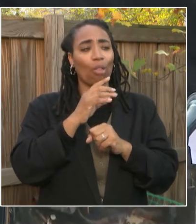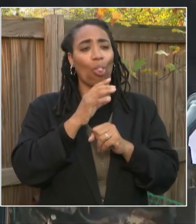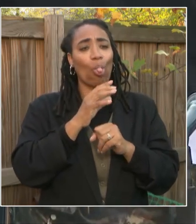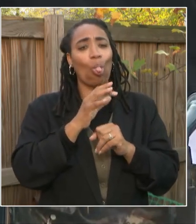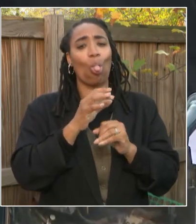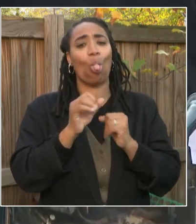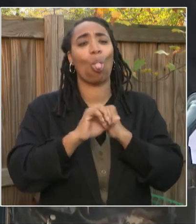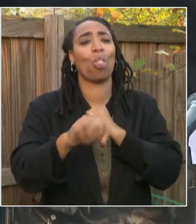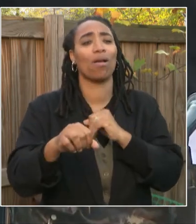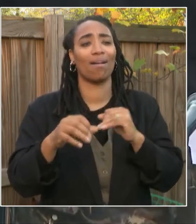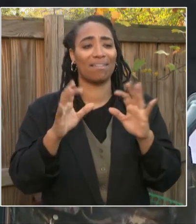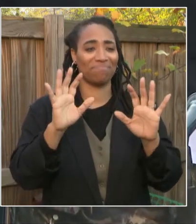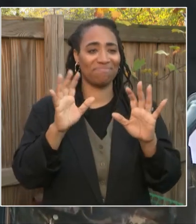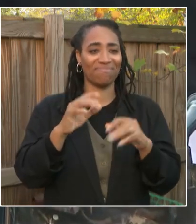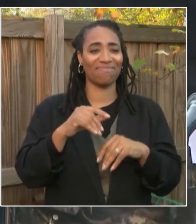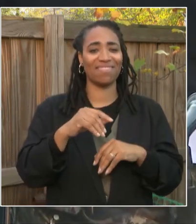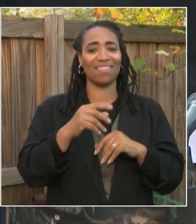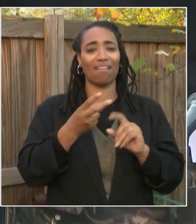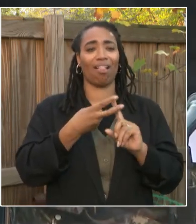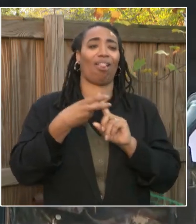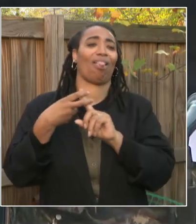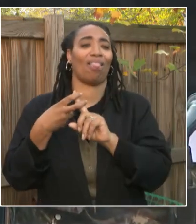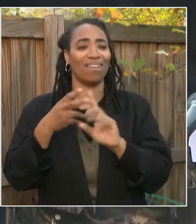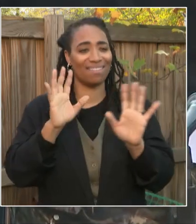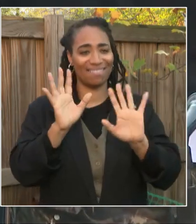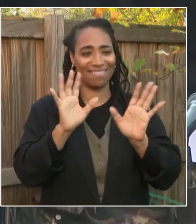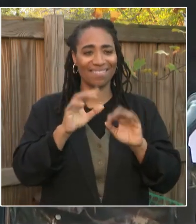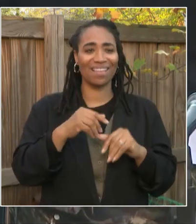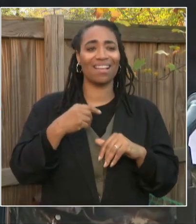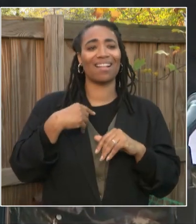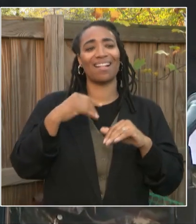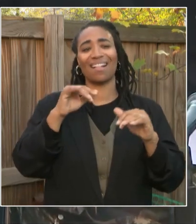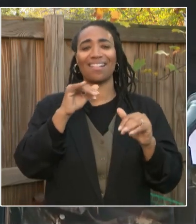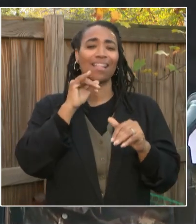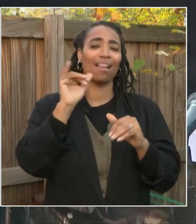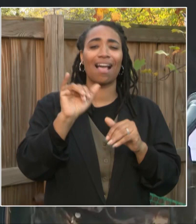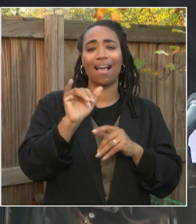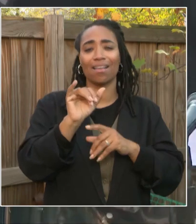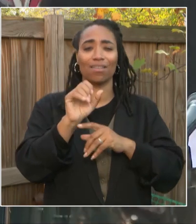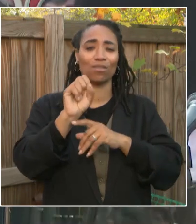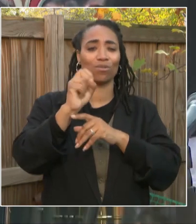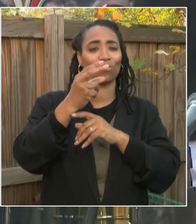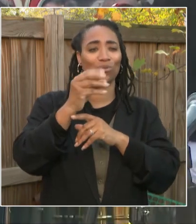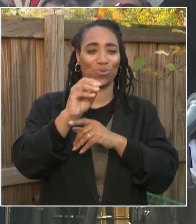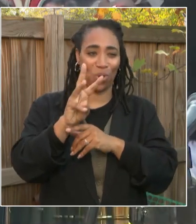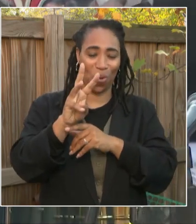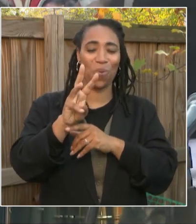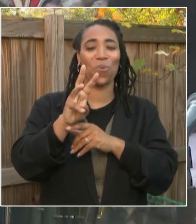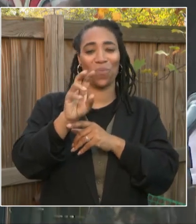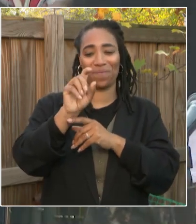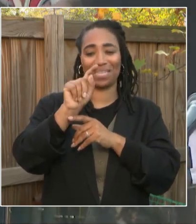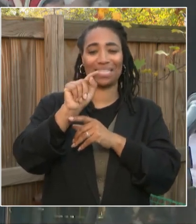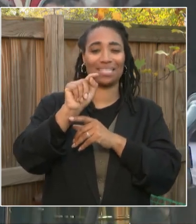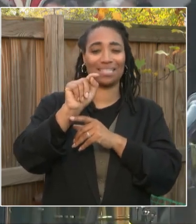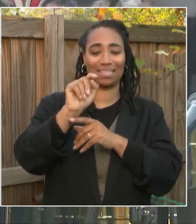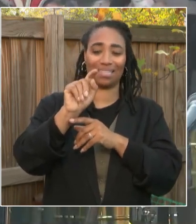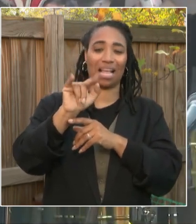so I'm going to do this quickly. I would like to thank Ron, wherever he is, and you as